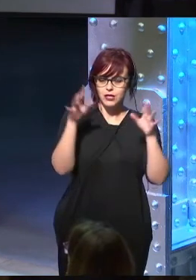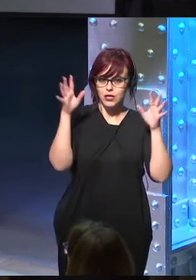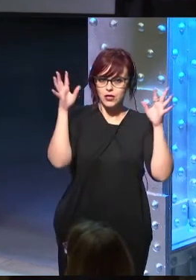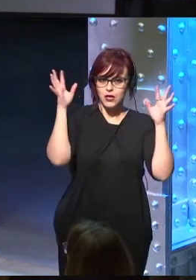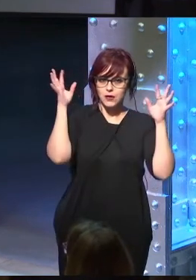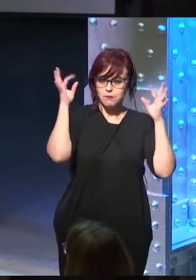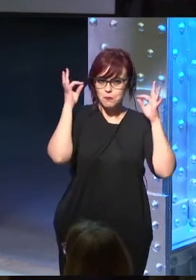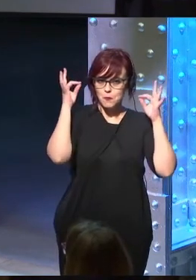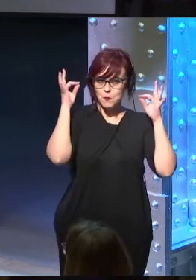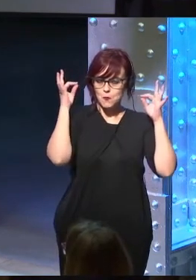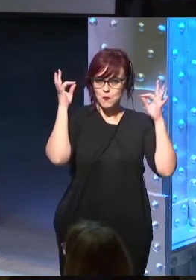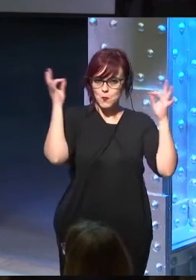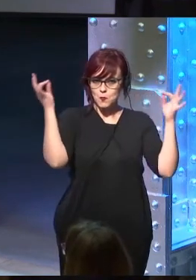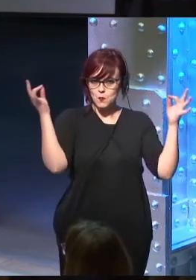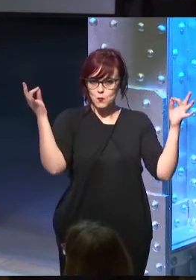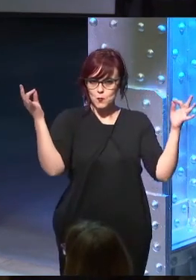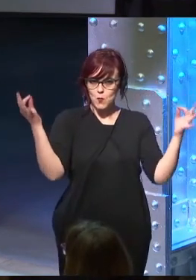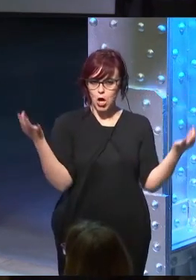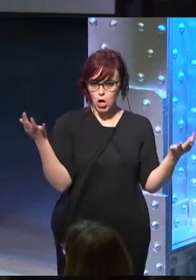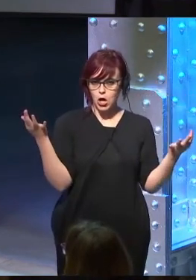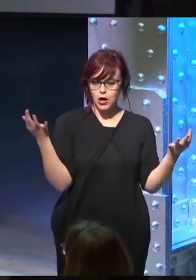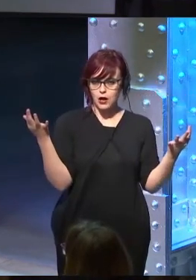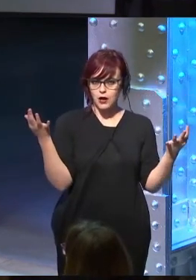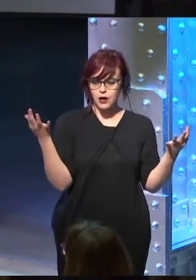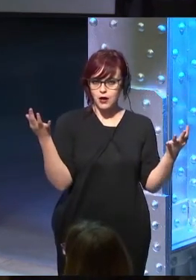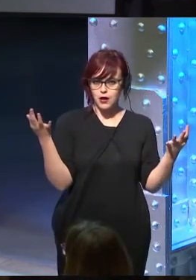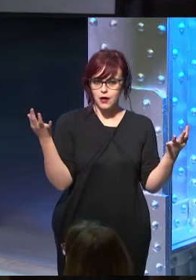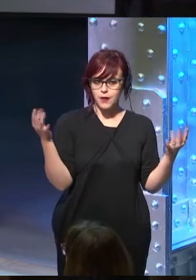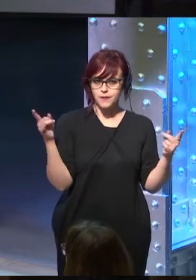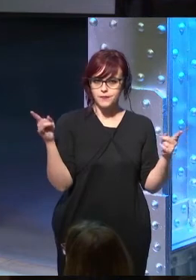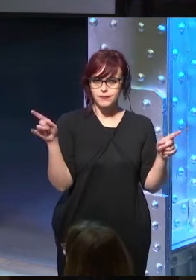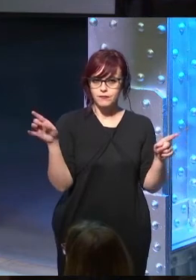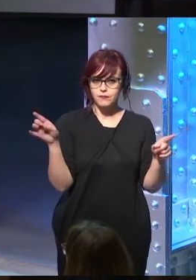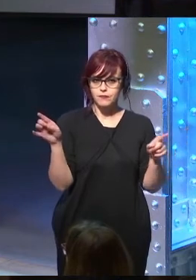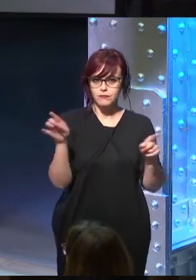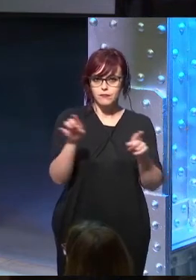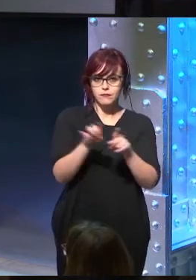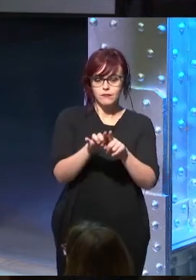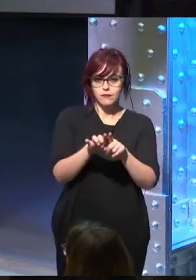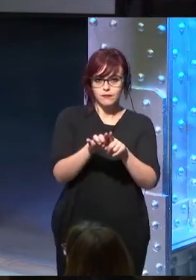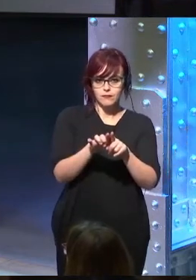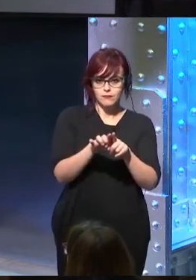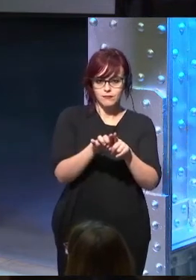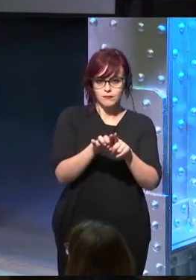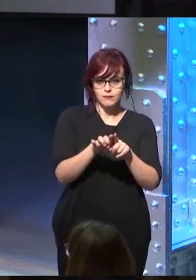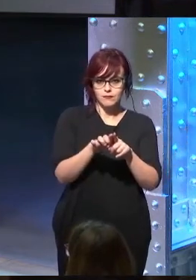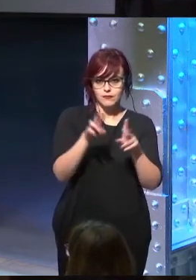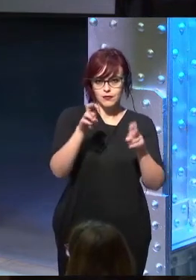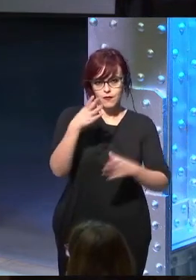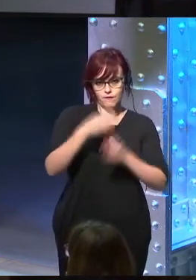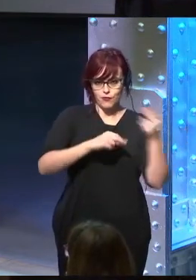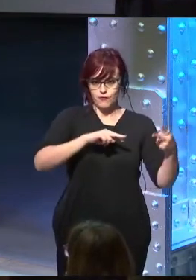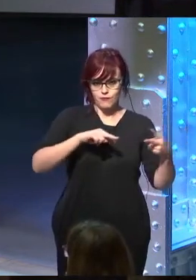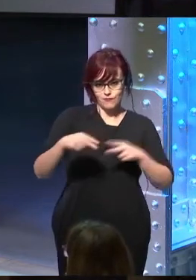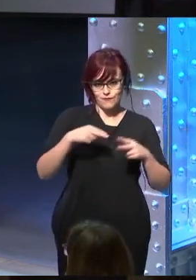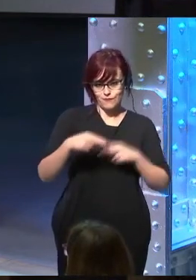Cicero, who had been her husband's great enemy, pinned up in the Forum in the Roman way for all